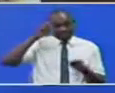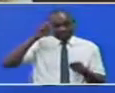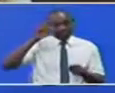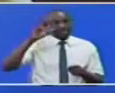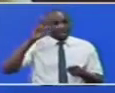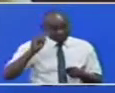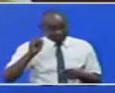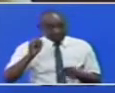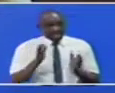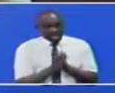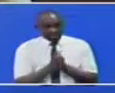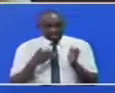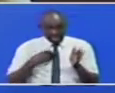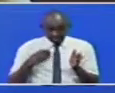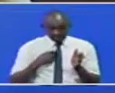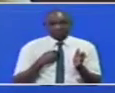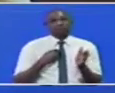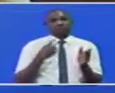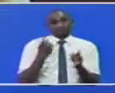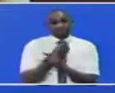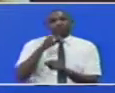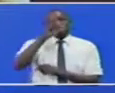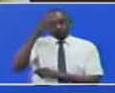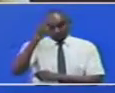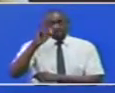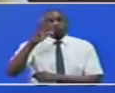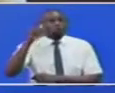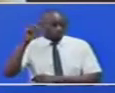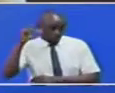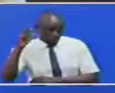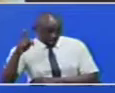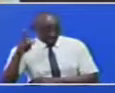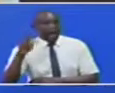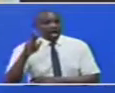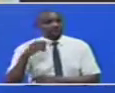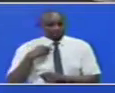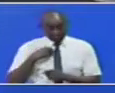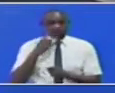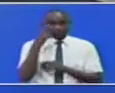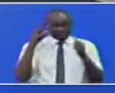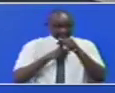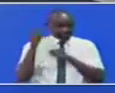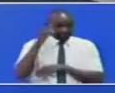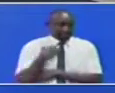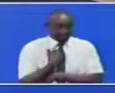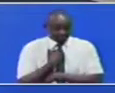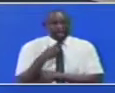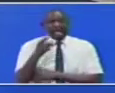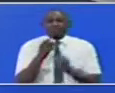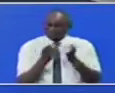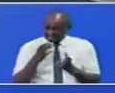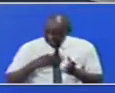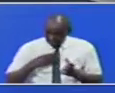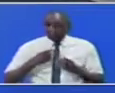products, such as our reserve range. Johnny Walker Whiskey, for example, is in 27% growth. And our Senator business continues to